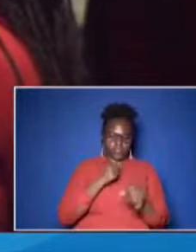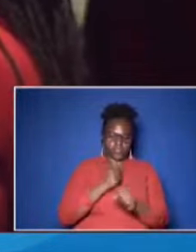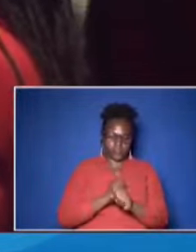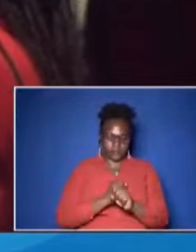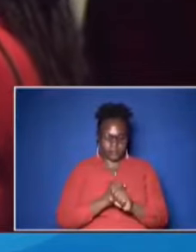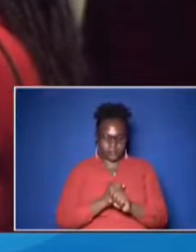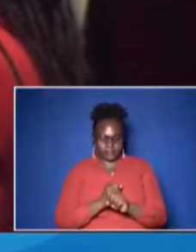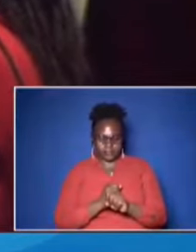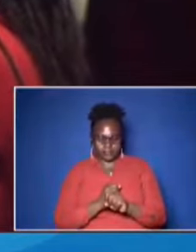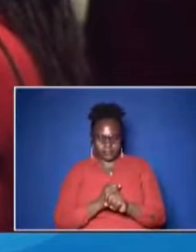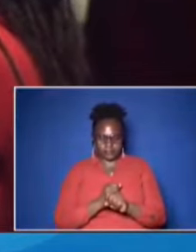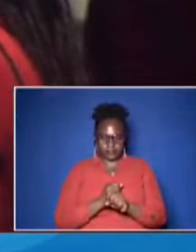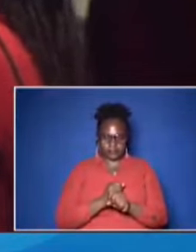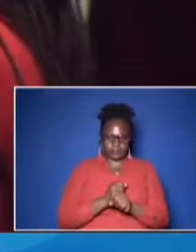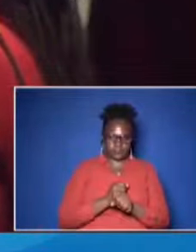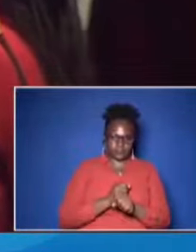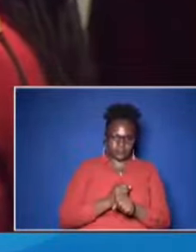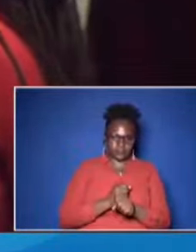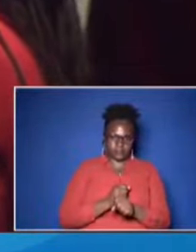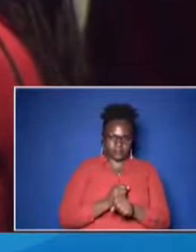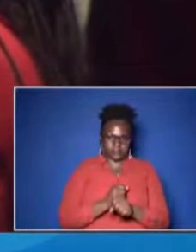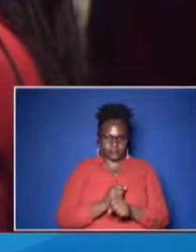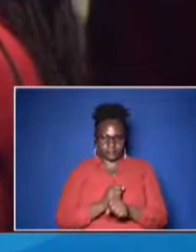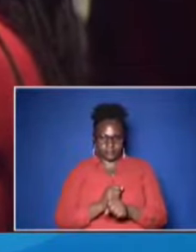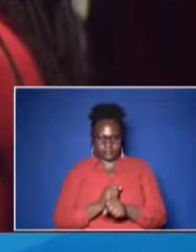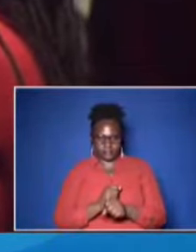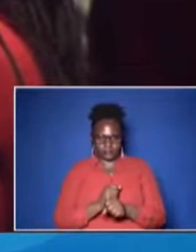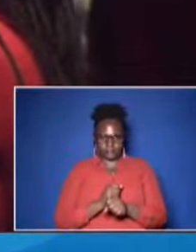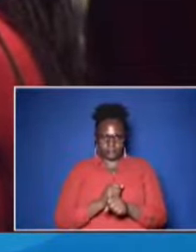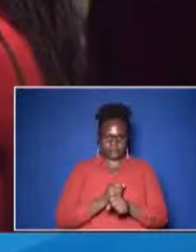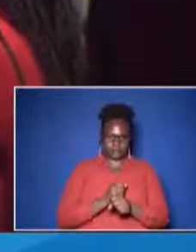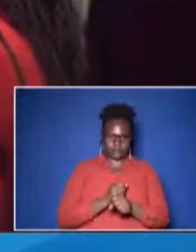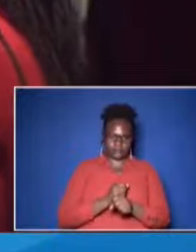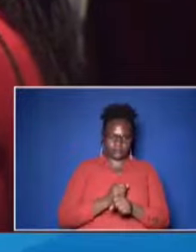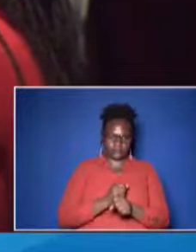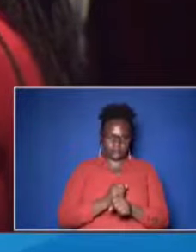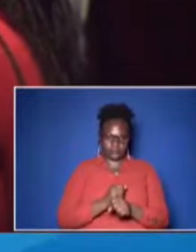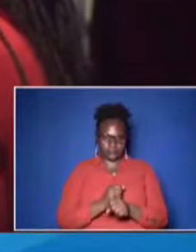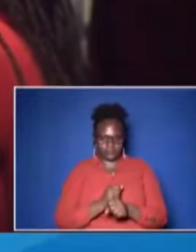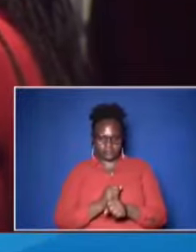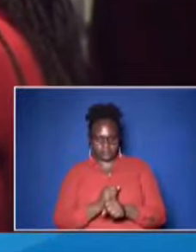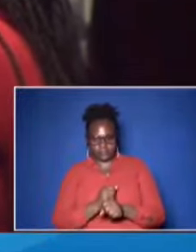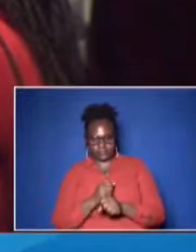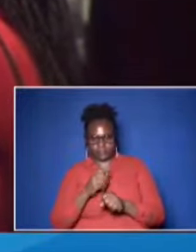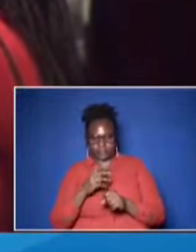two you can hear me good wow dear Jesus